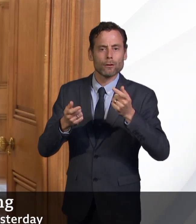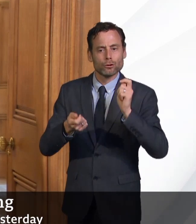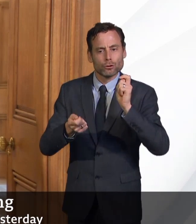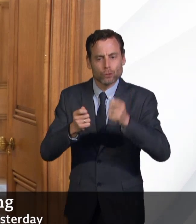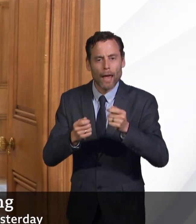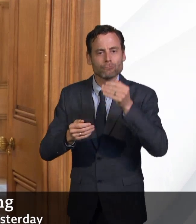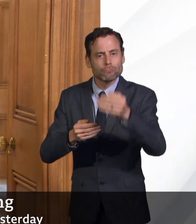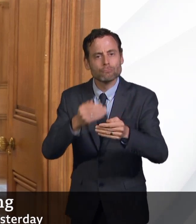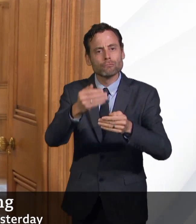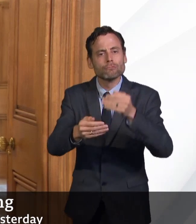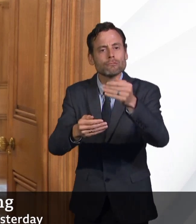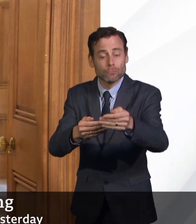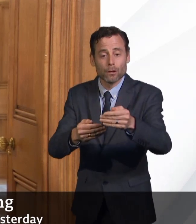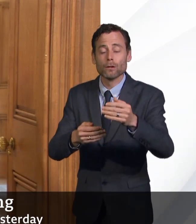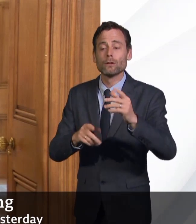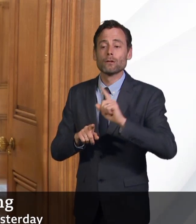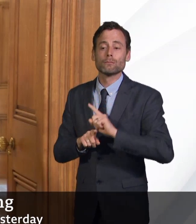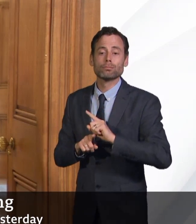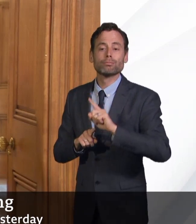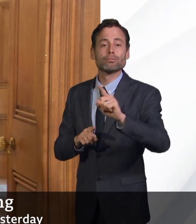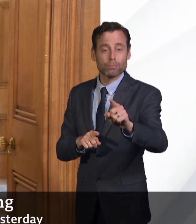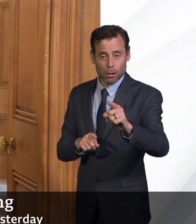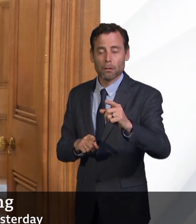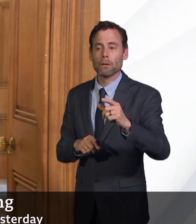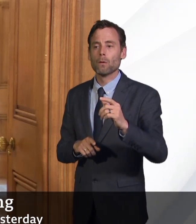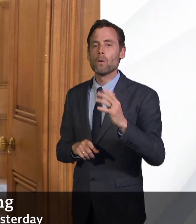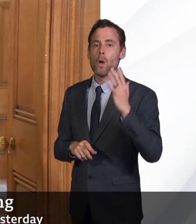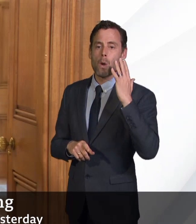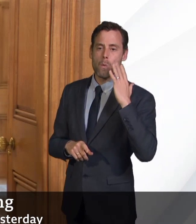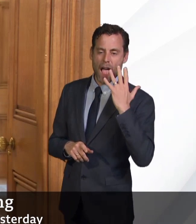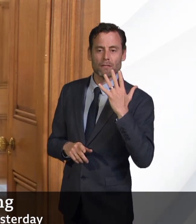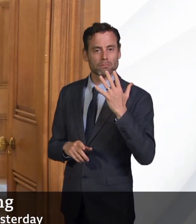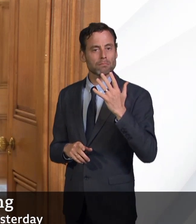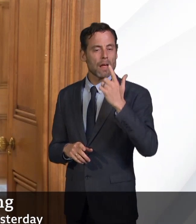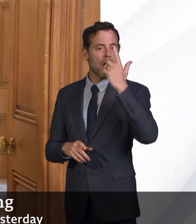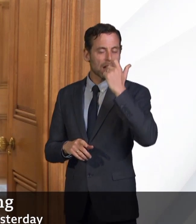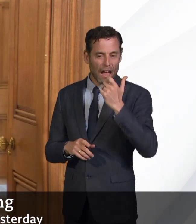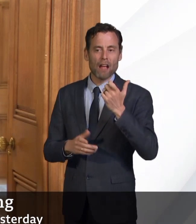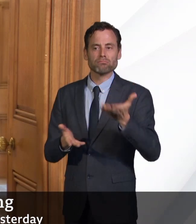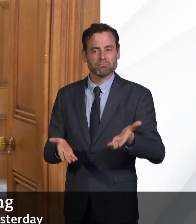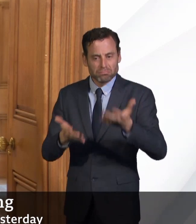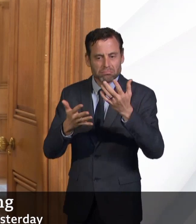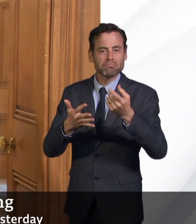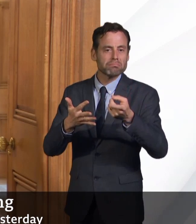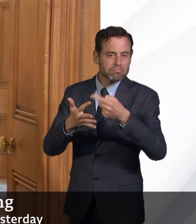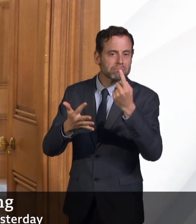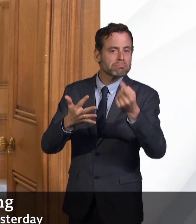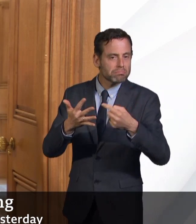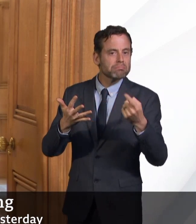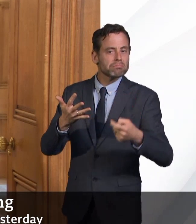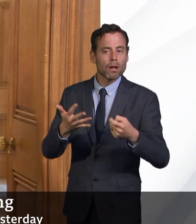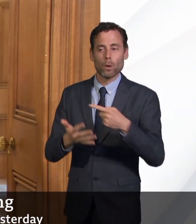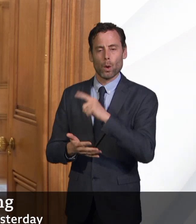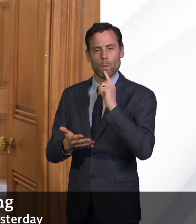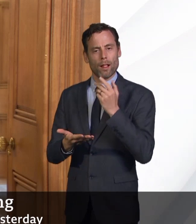moment, to something where certain activities may become possible in the short term, in the near term, and other